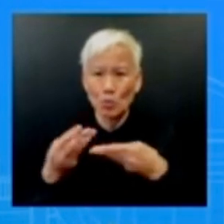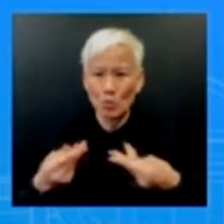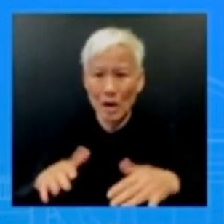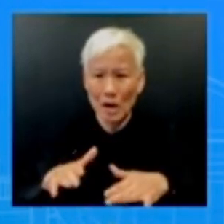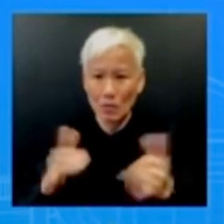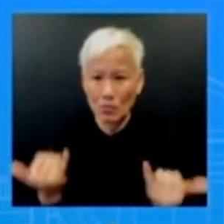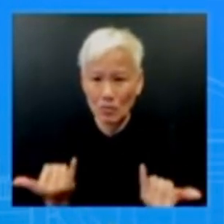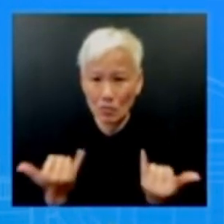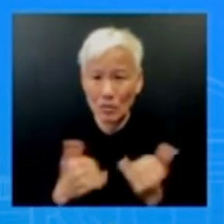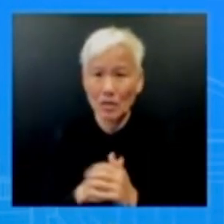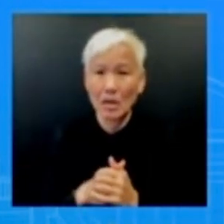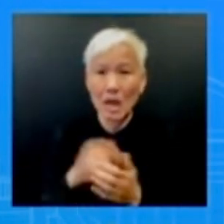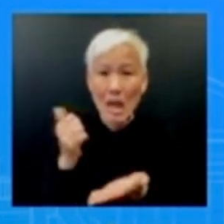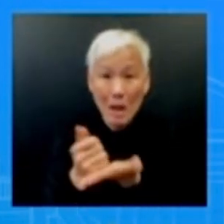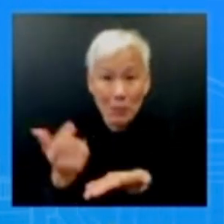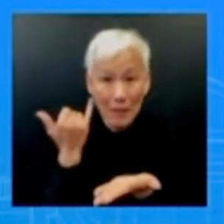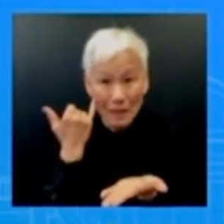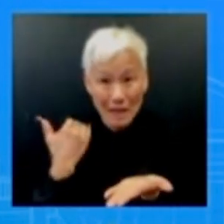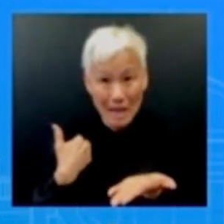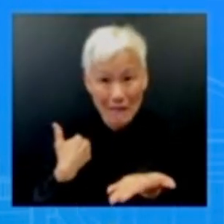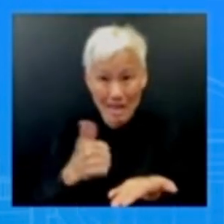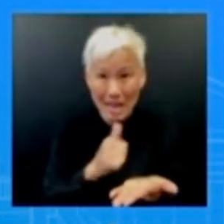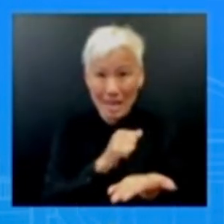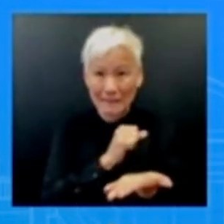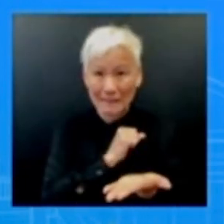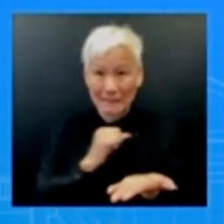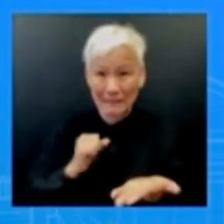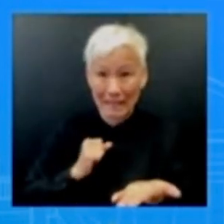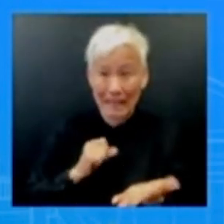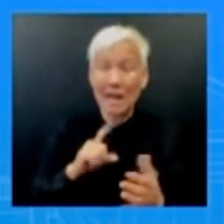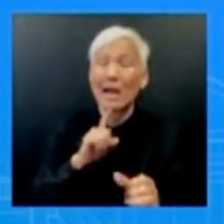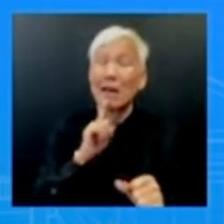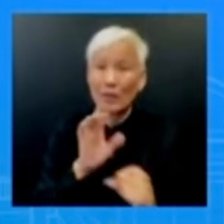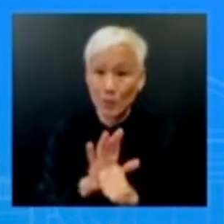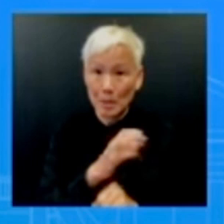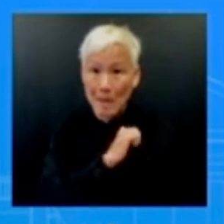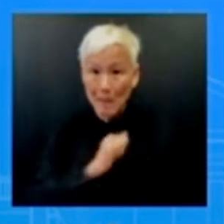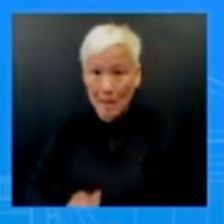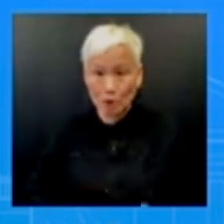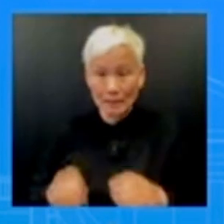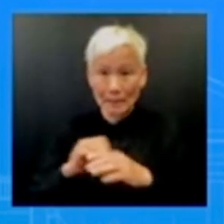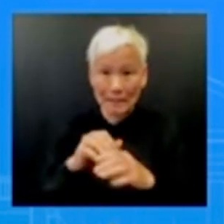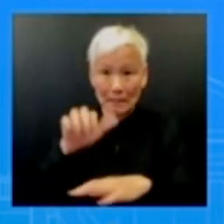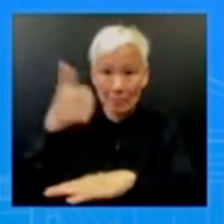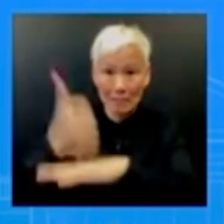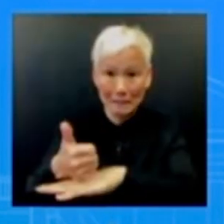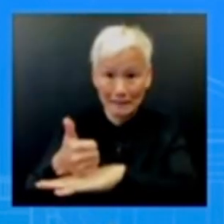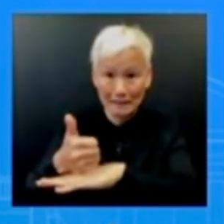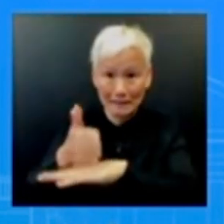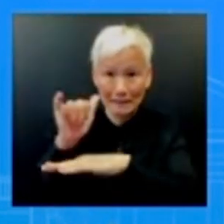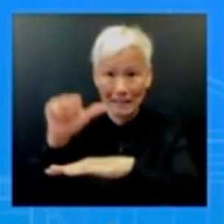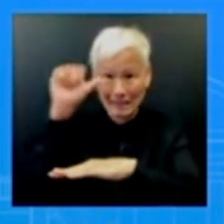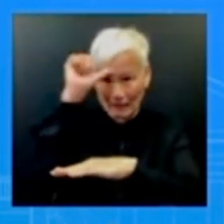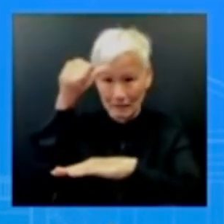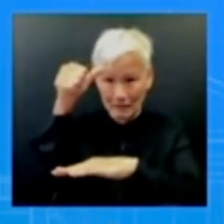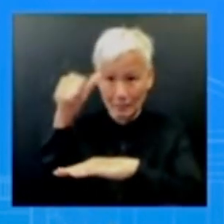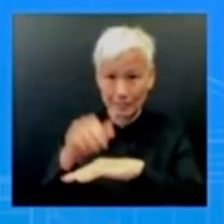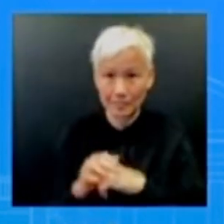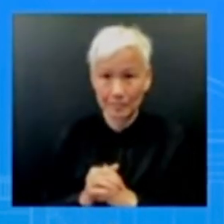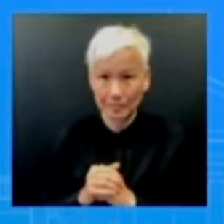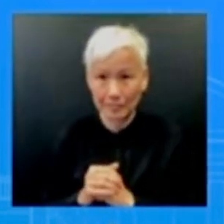that's so important like India to us in the region and around the world. But we didn't let that stop